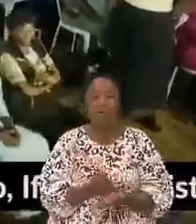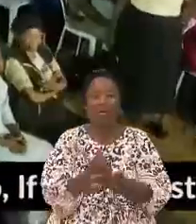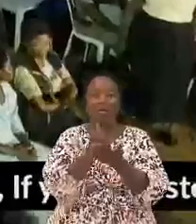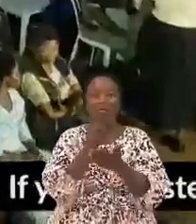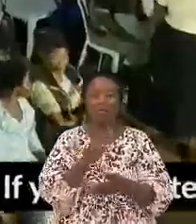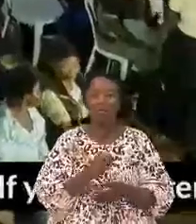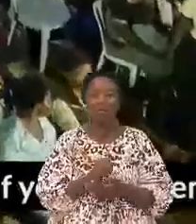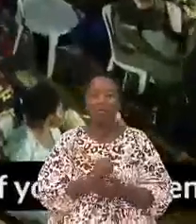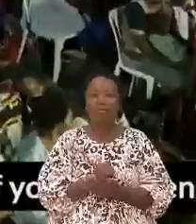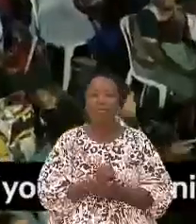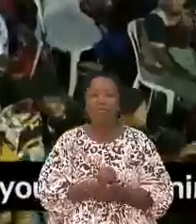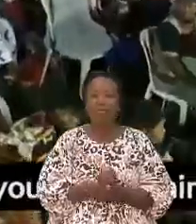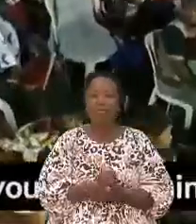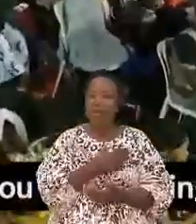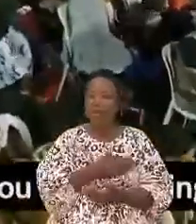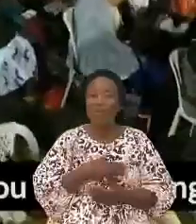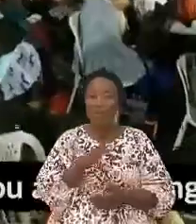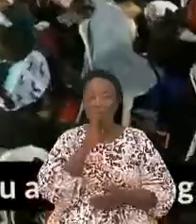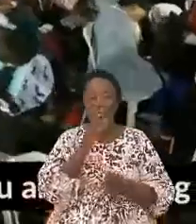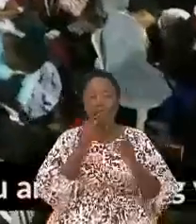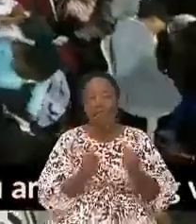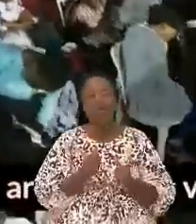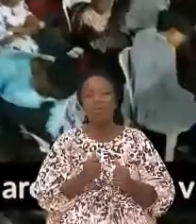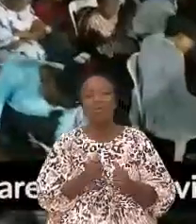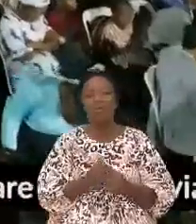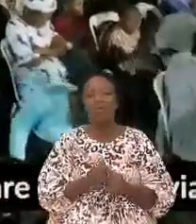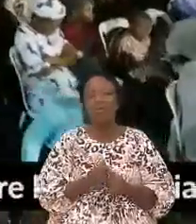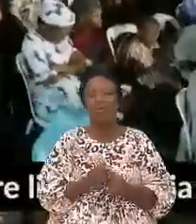If they cannot write, you help them.